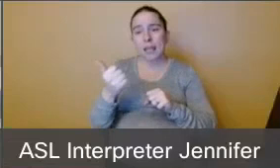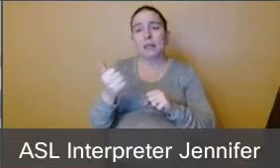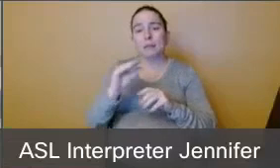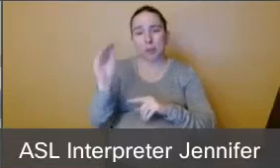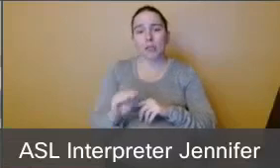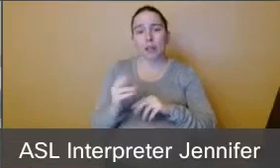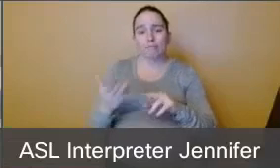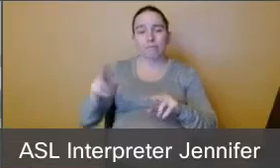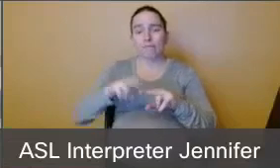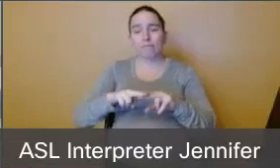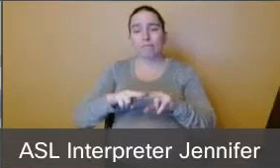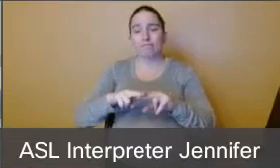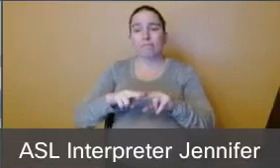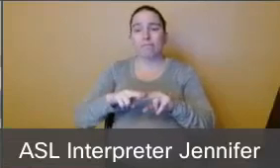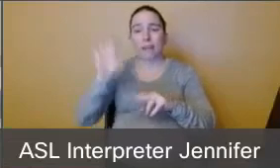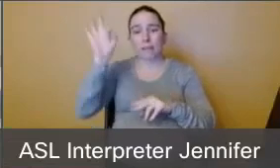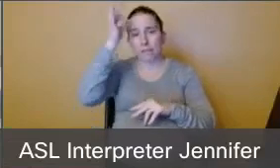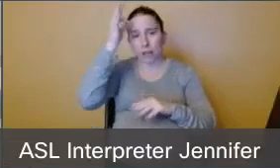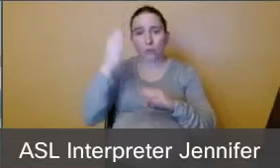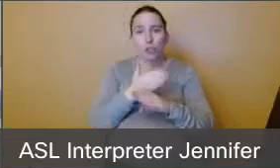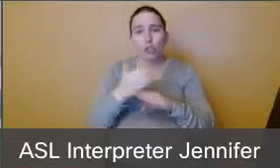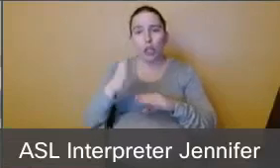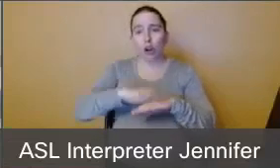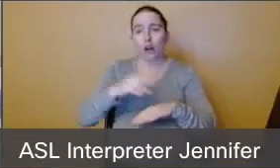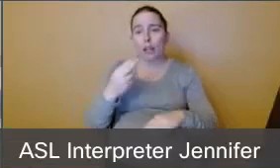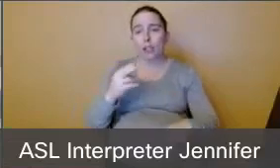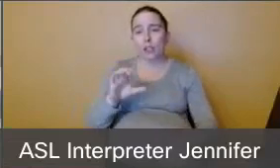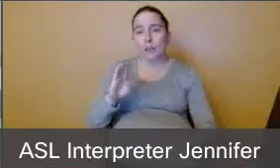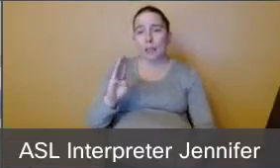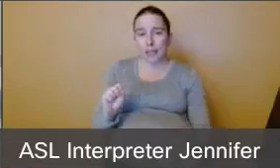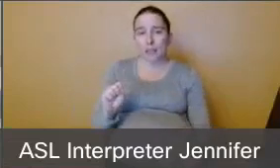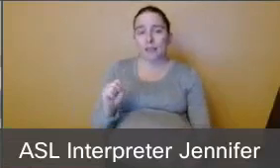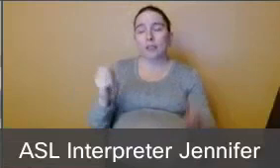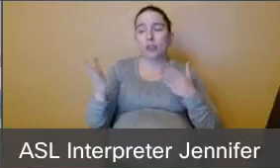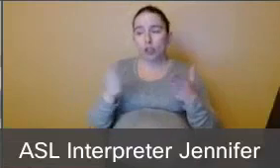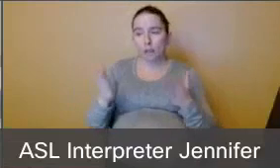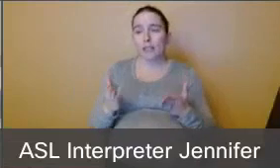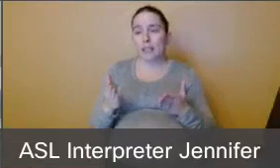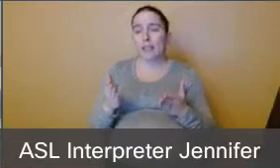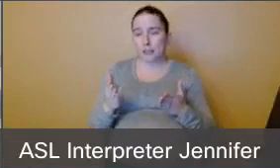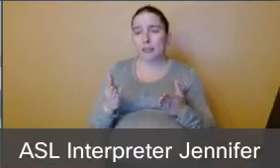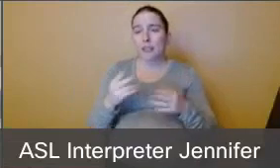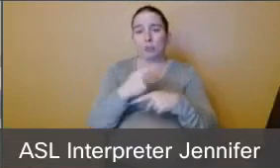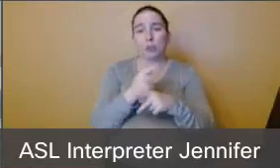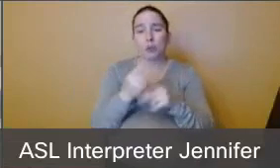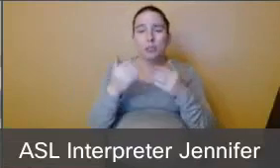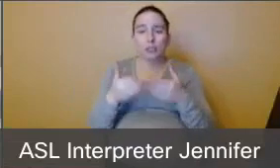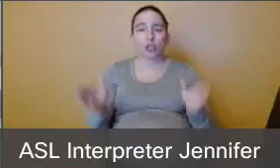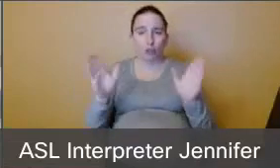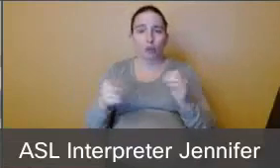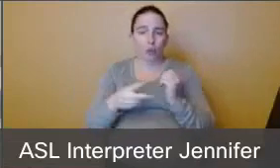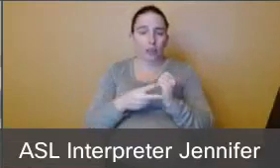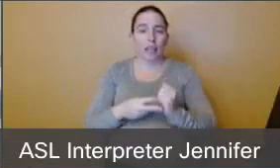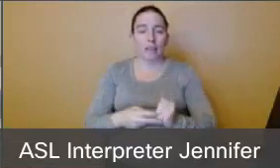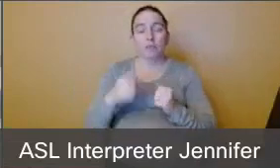federal share on HCBS services that is producing general fund savings, and that general fund